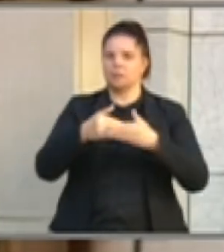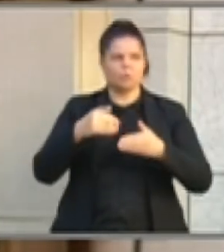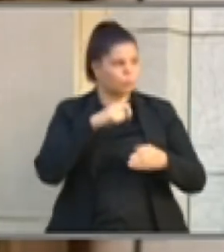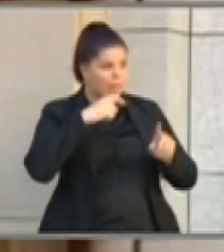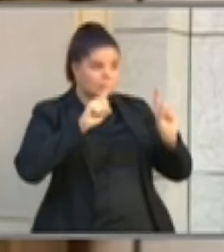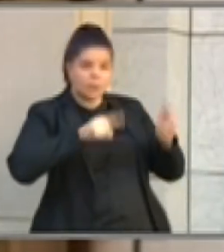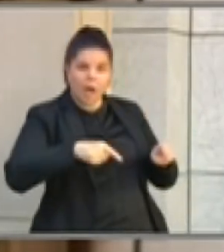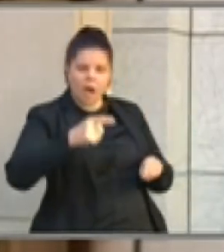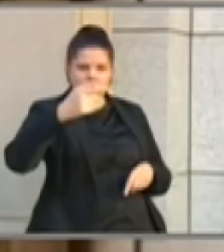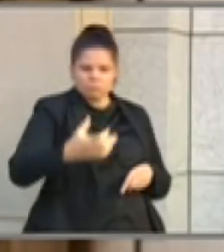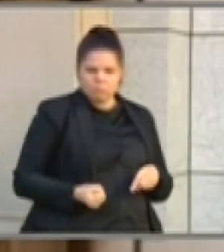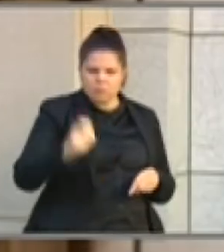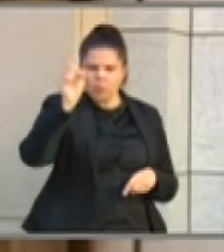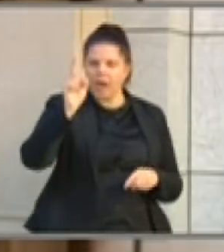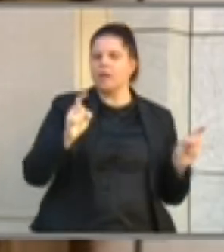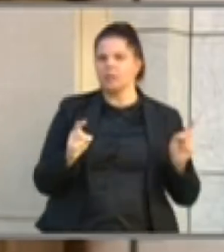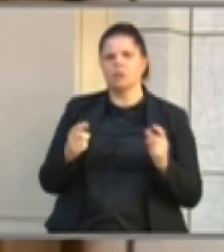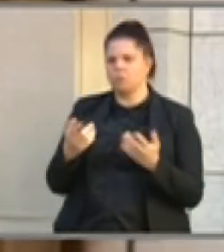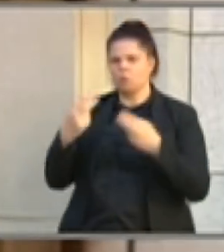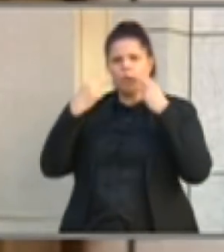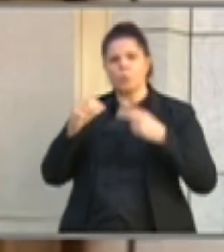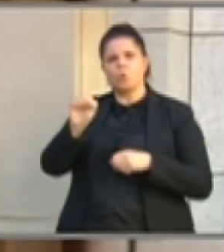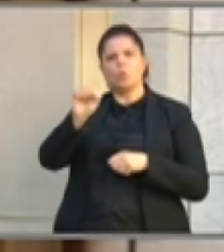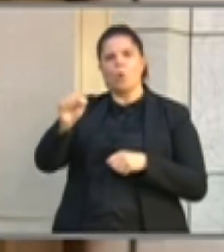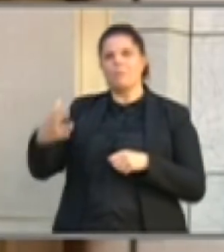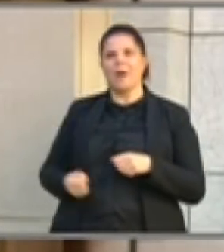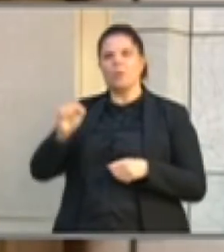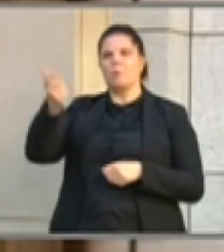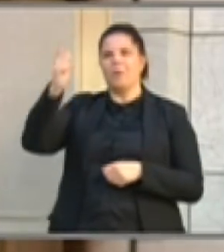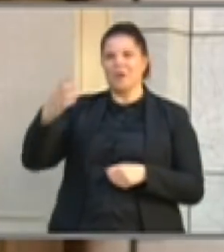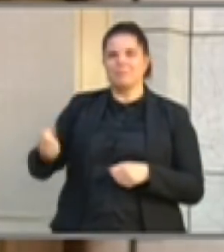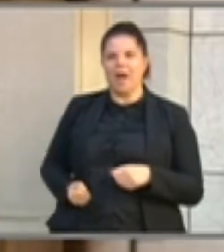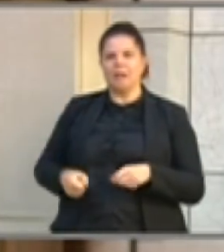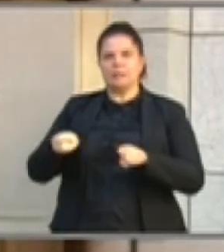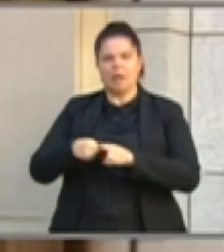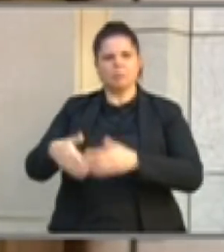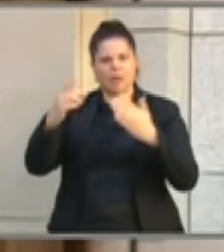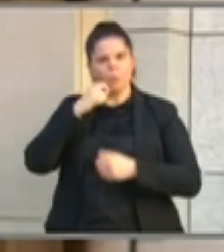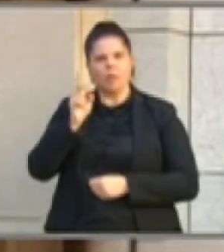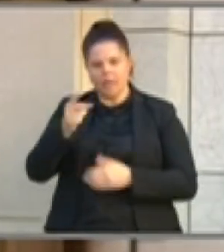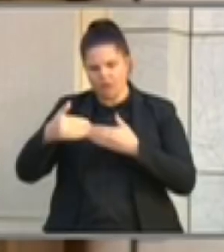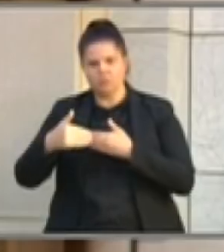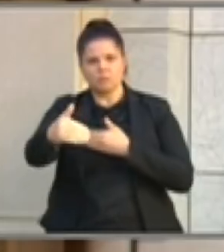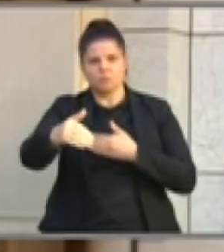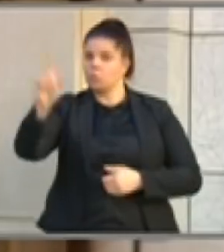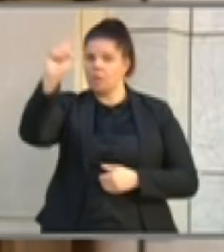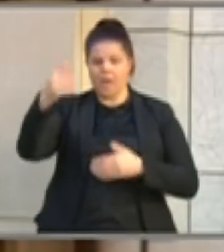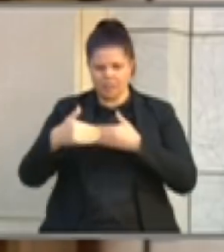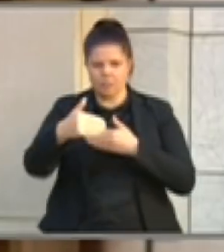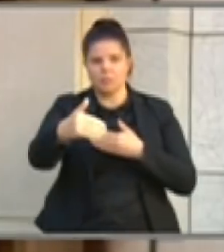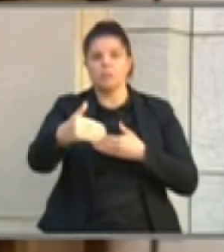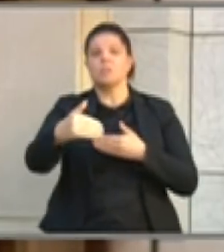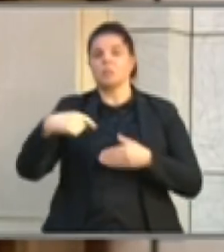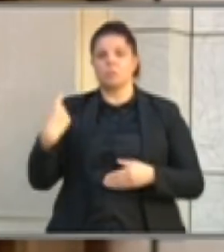payroll systems through their normal pay arrangements, and those pay arrangements will be supported from today. So what this